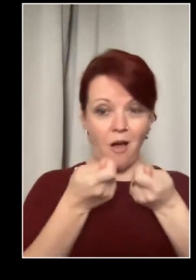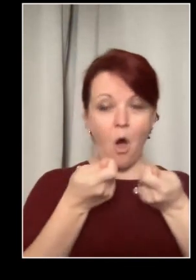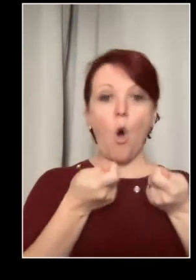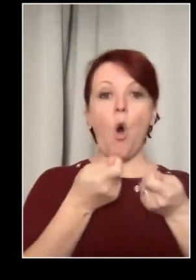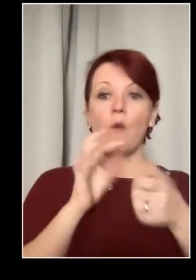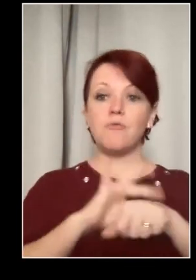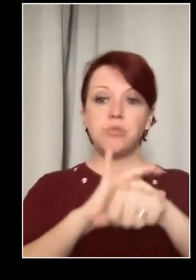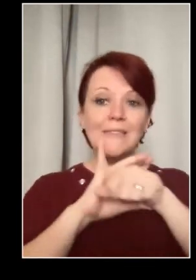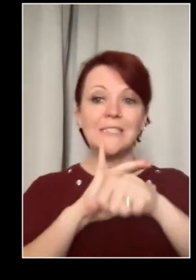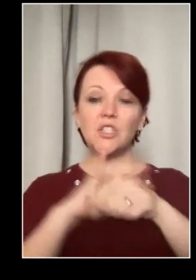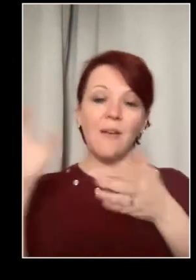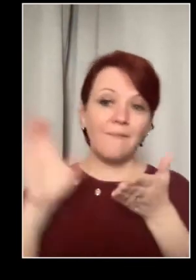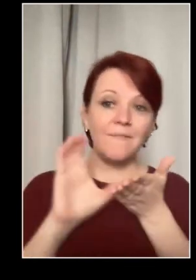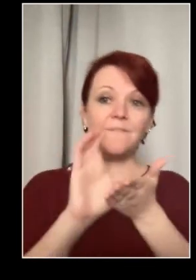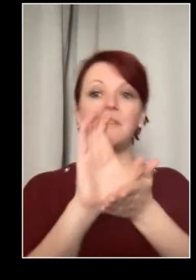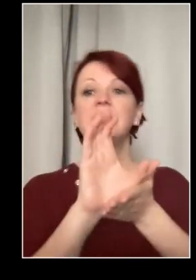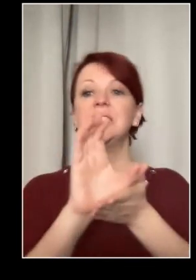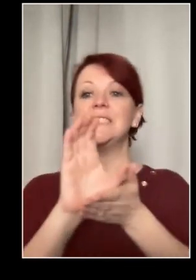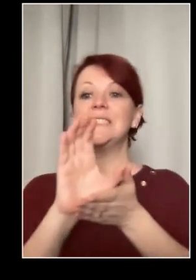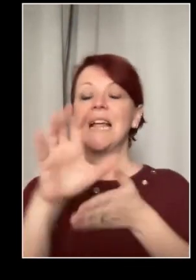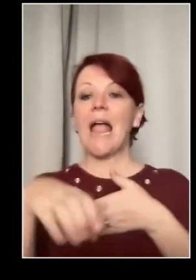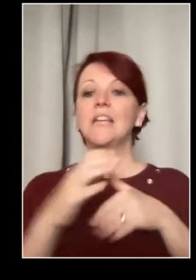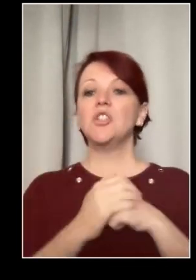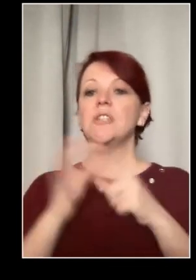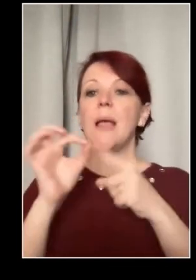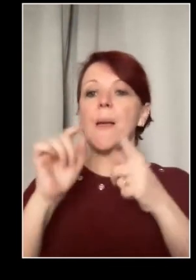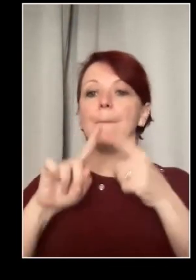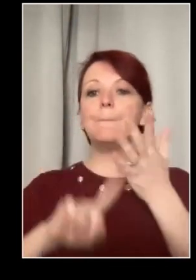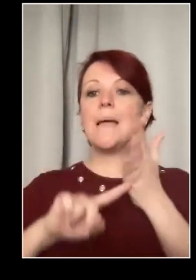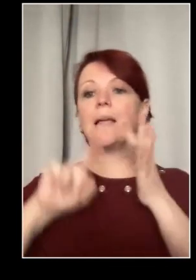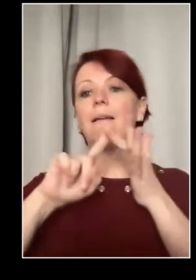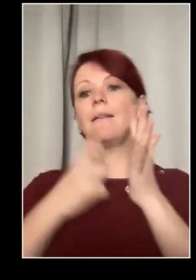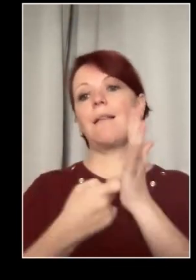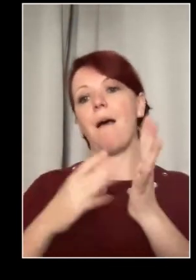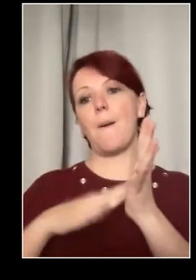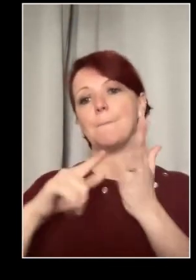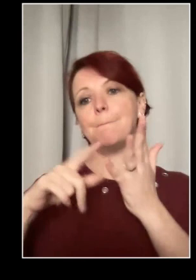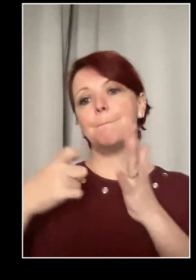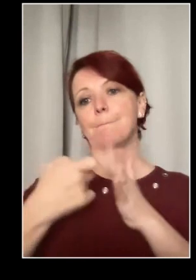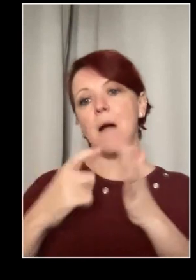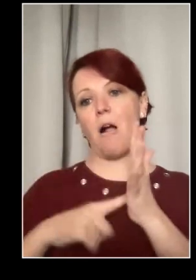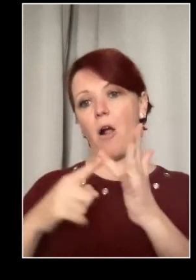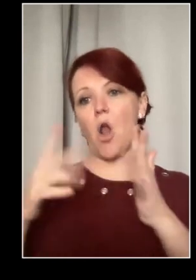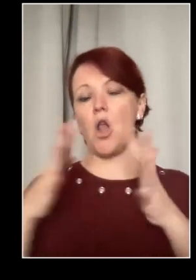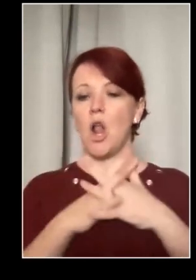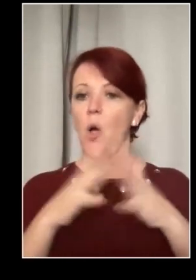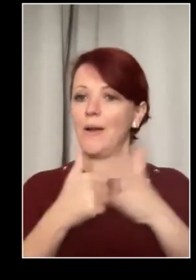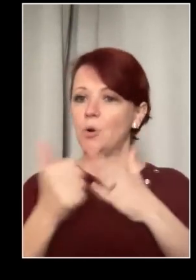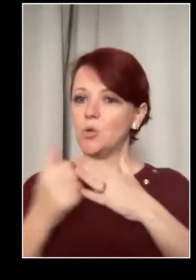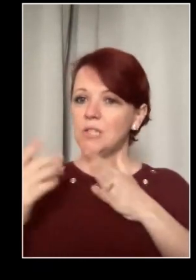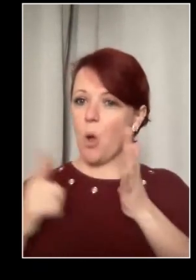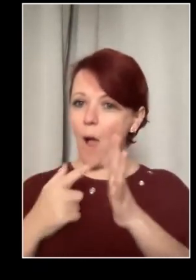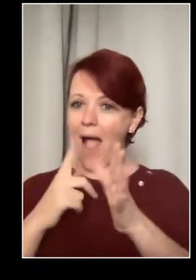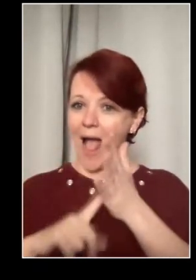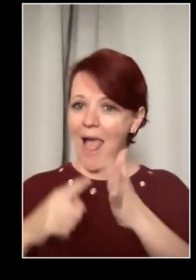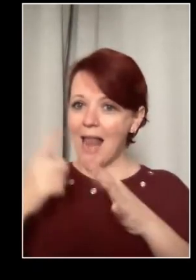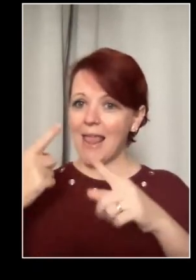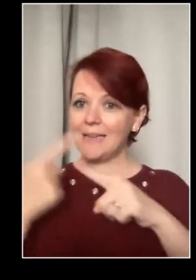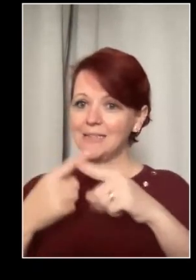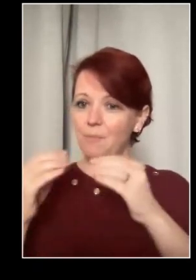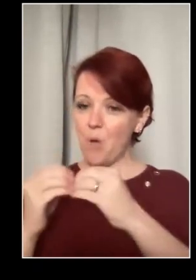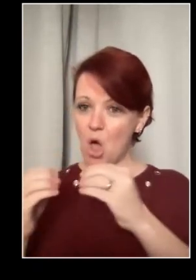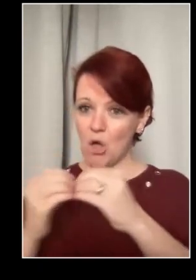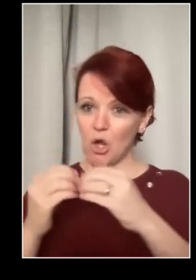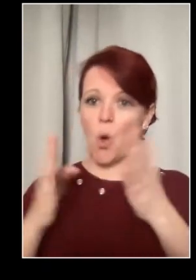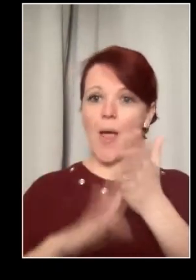Skills Funding Agency, Peter Mucklow, and Minister for Skills, Alex Burgot, MP. Please do join us for the remaining ceremonies taking place